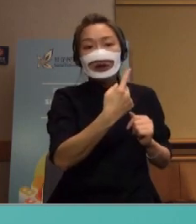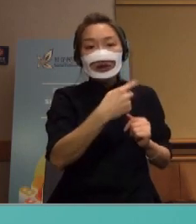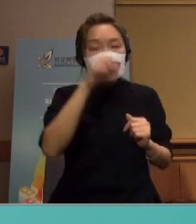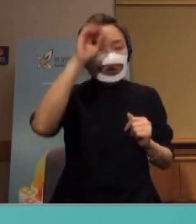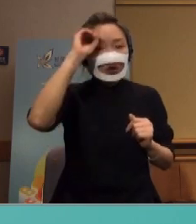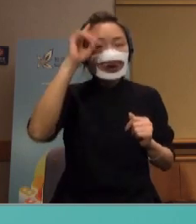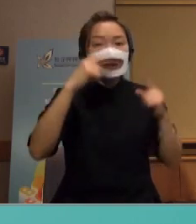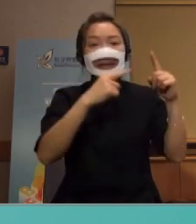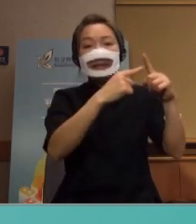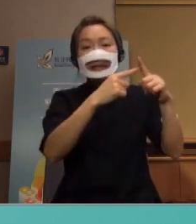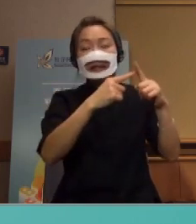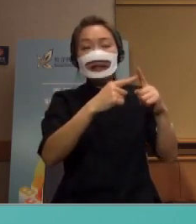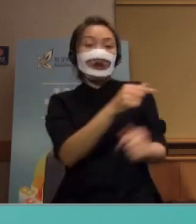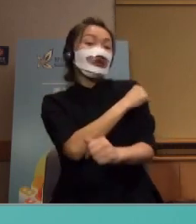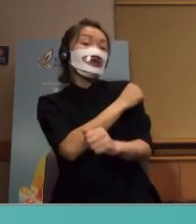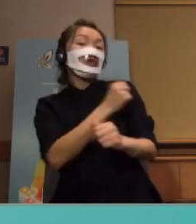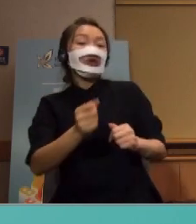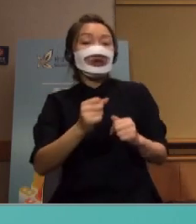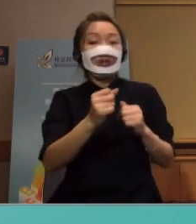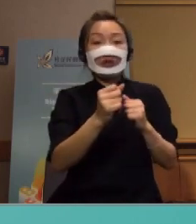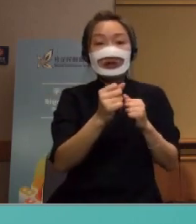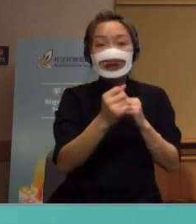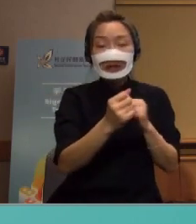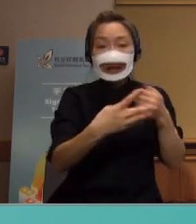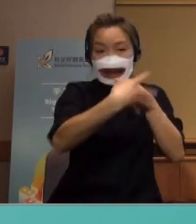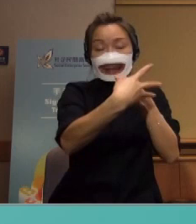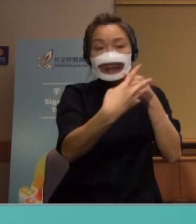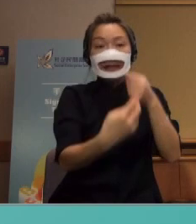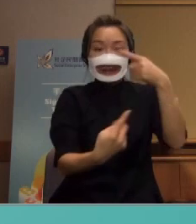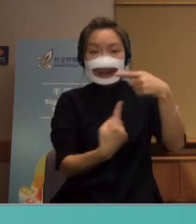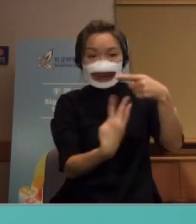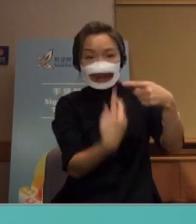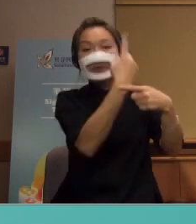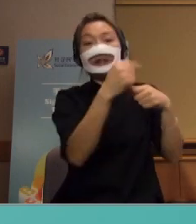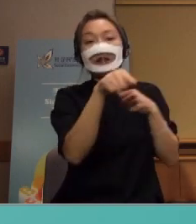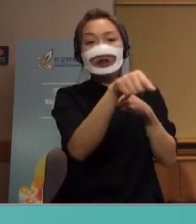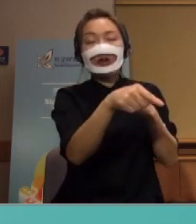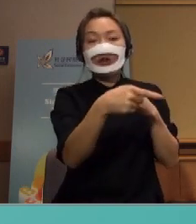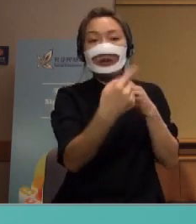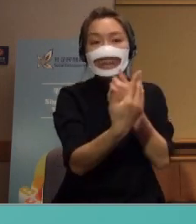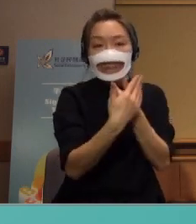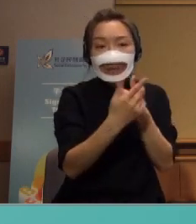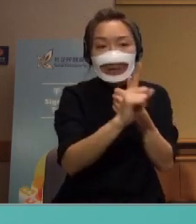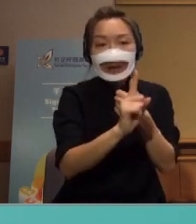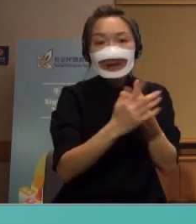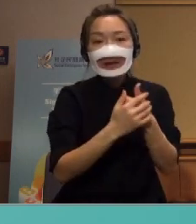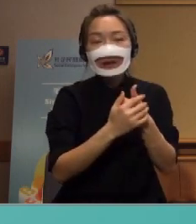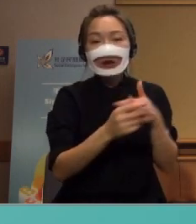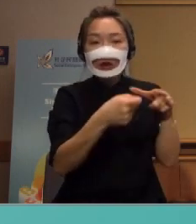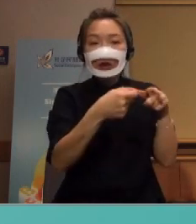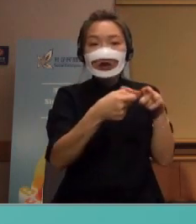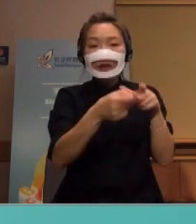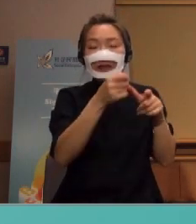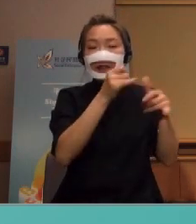actually share our work with WWF. We actually made NFTs for WWF for the first time in their corporate history, and this led to kind